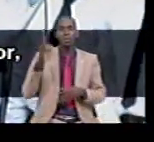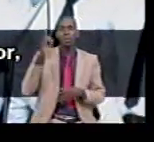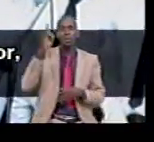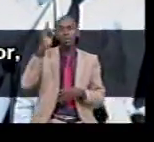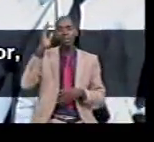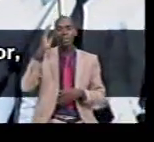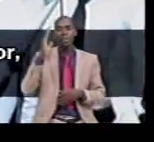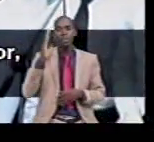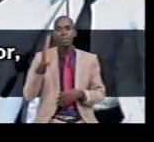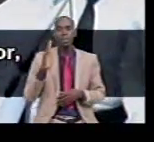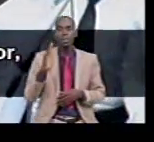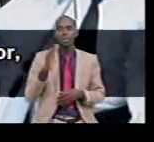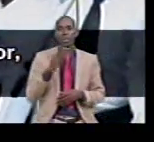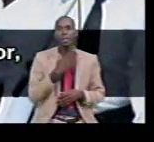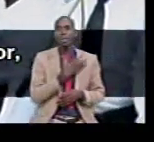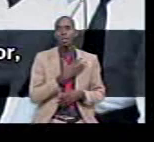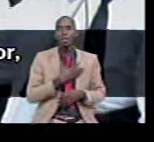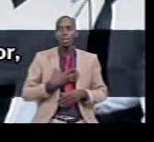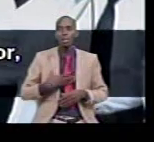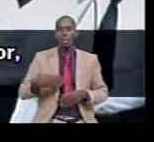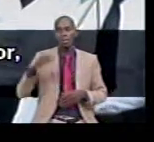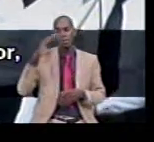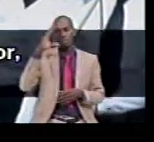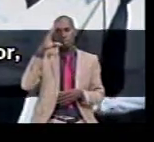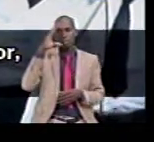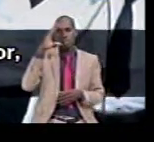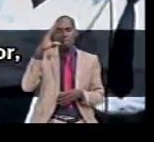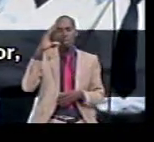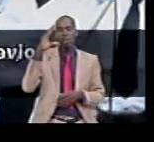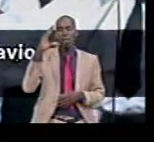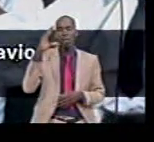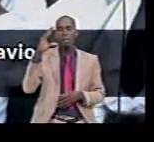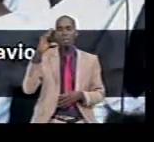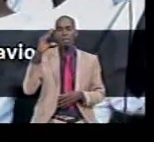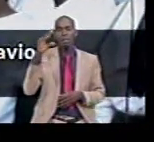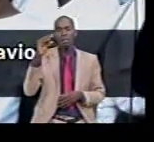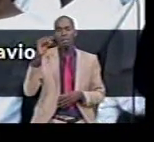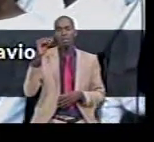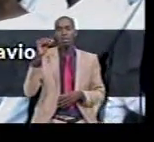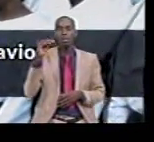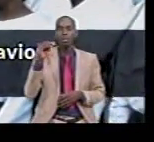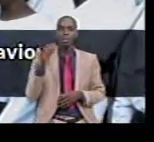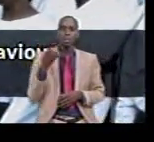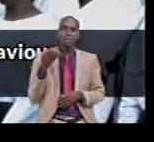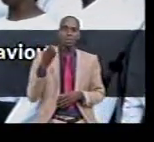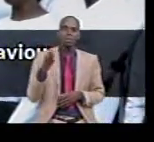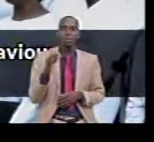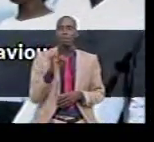is